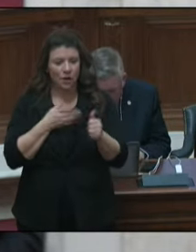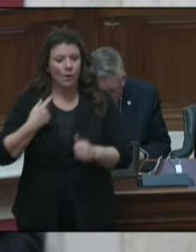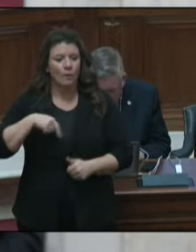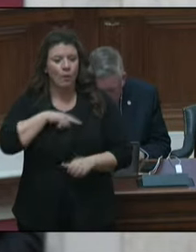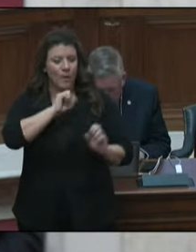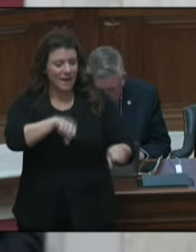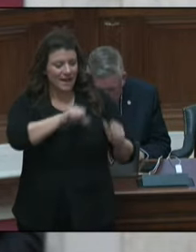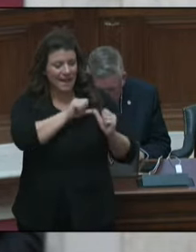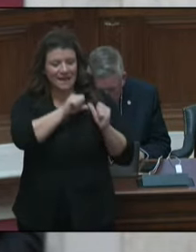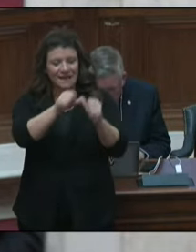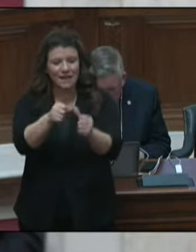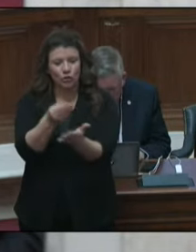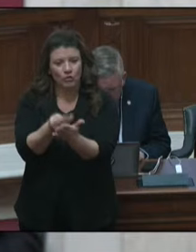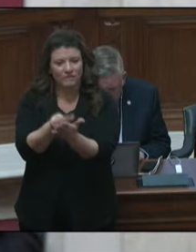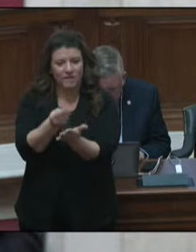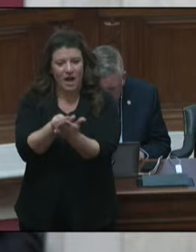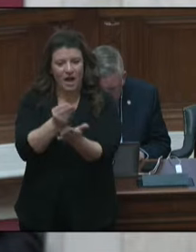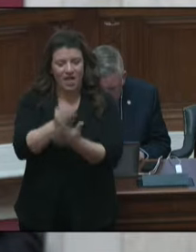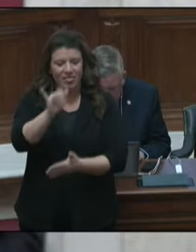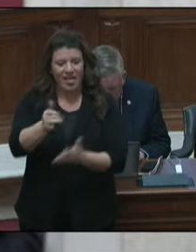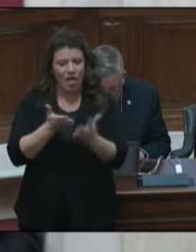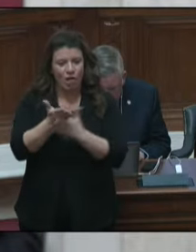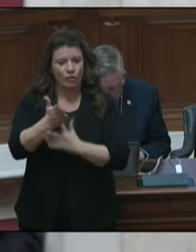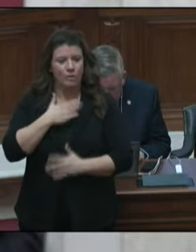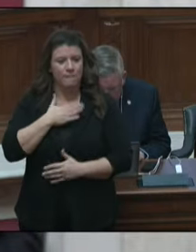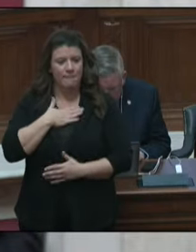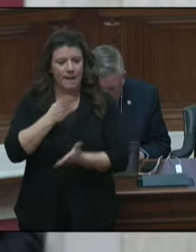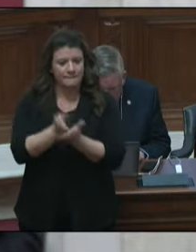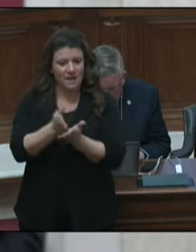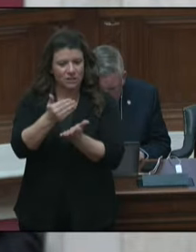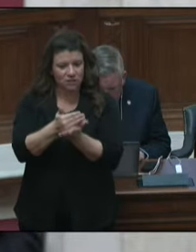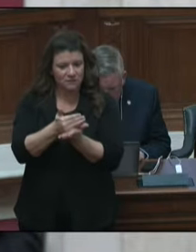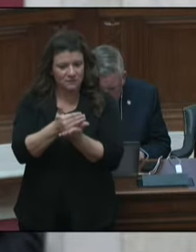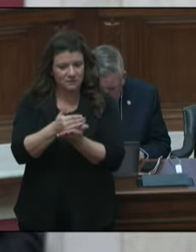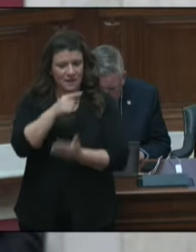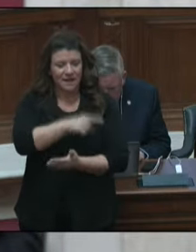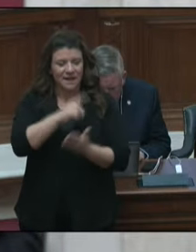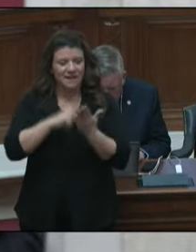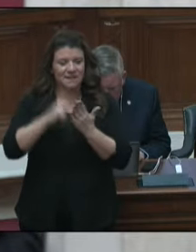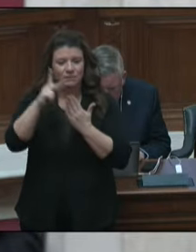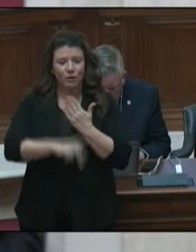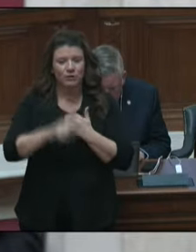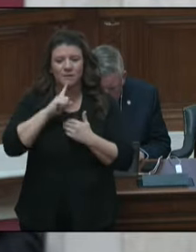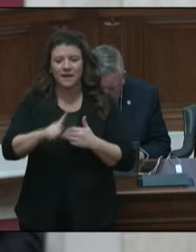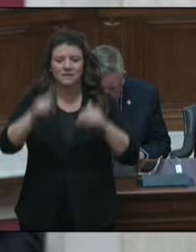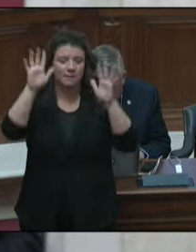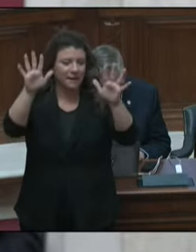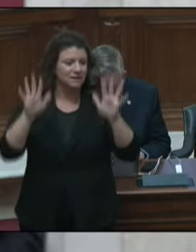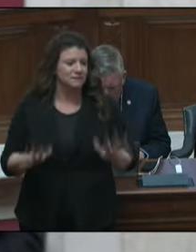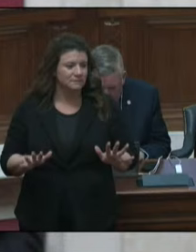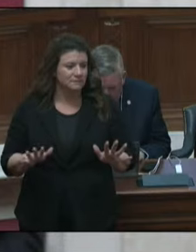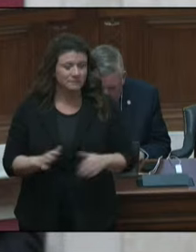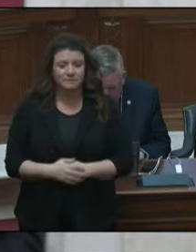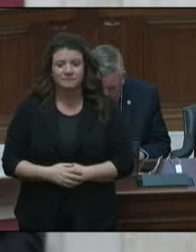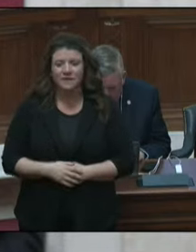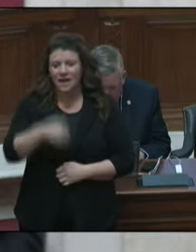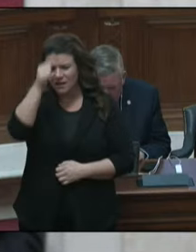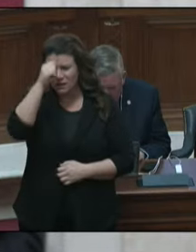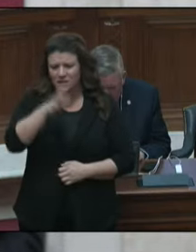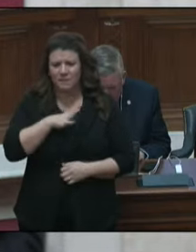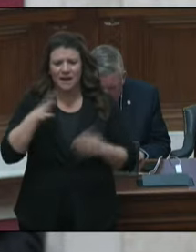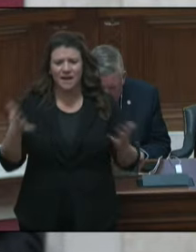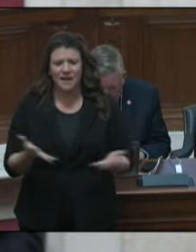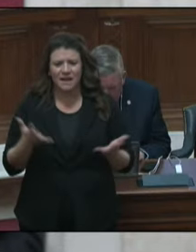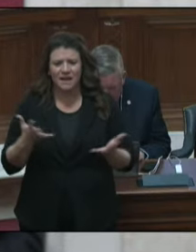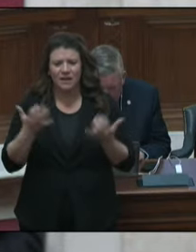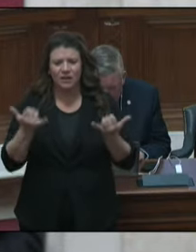can continue funding this through my budget, and this program is unbelievable. There's a fellow with us tonight. His name